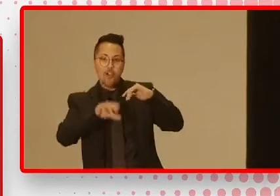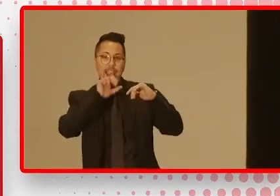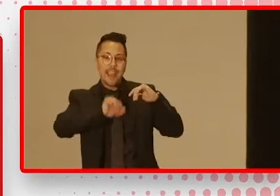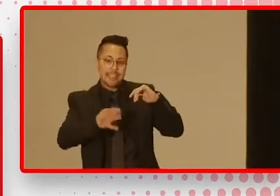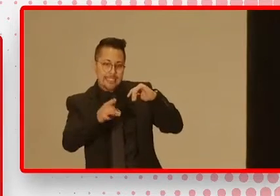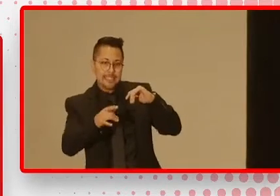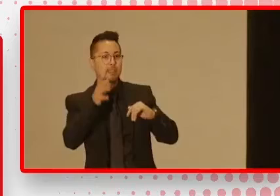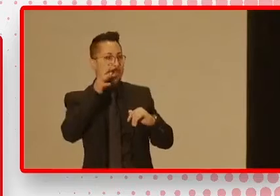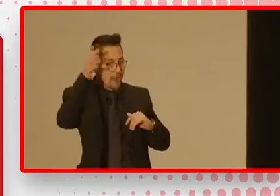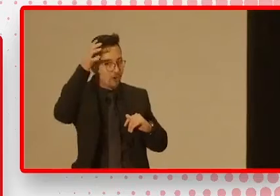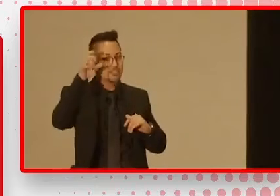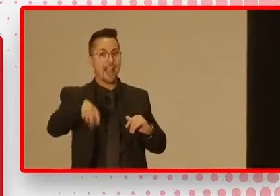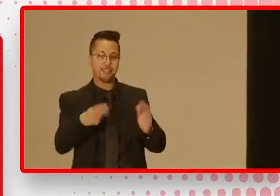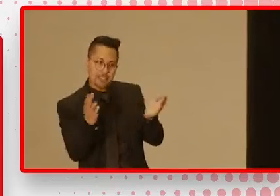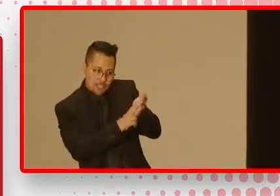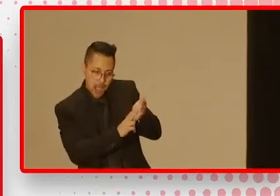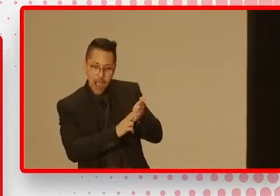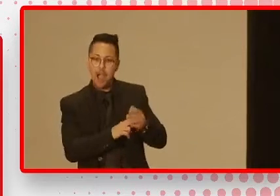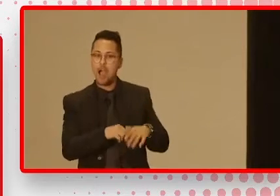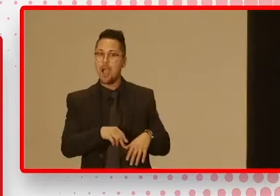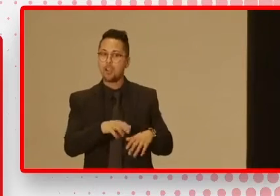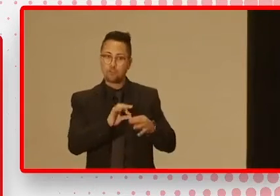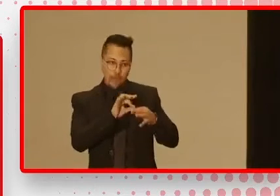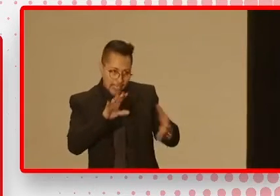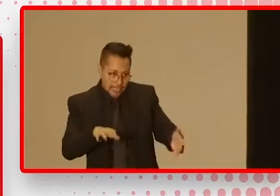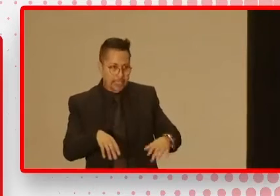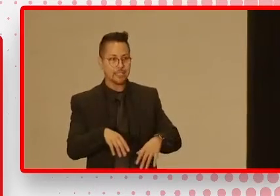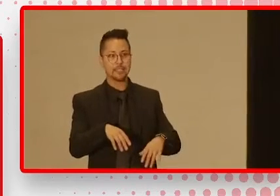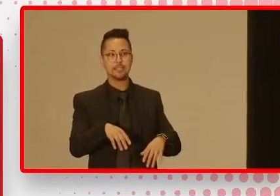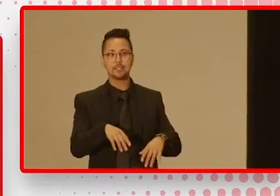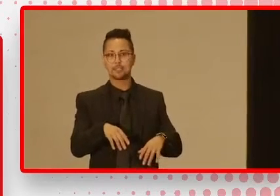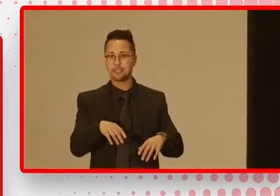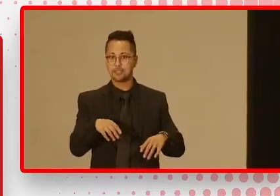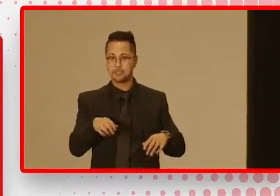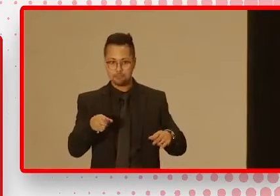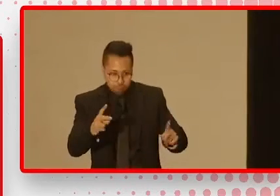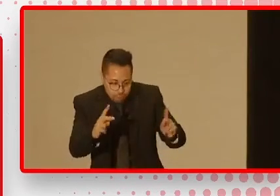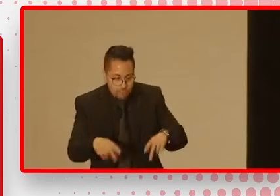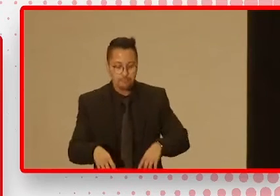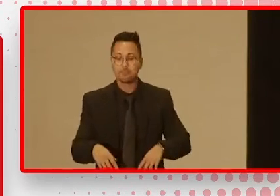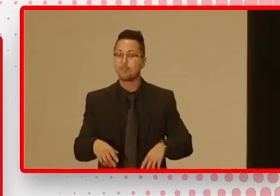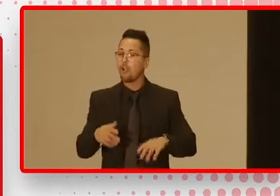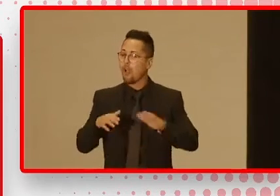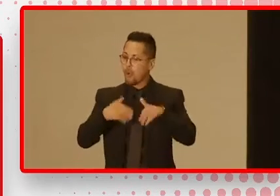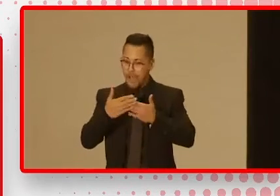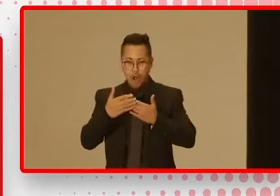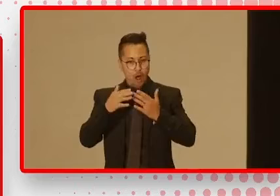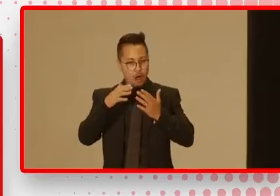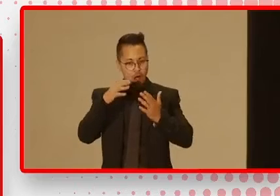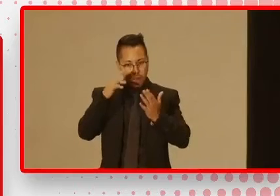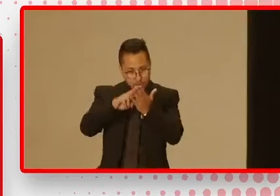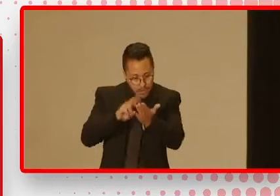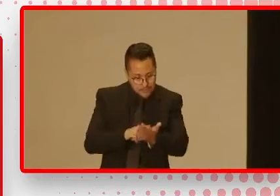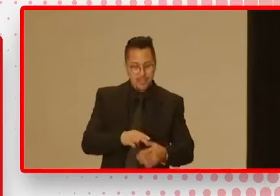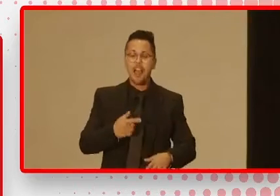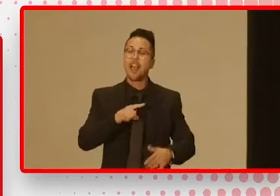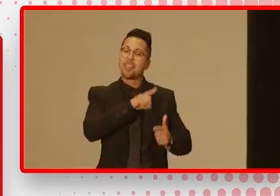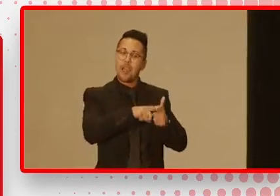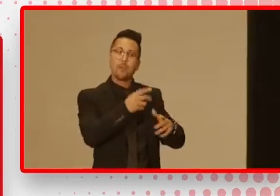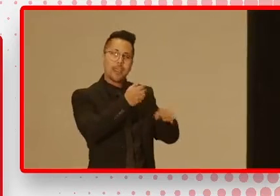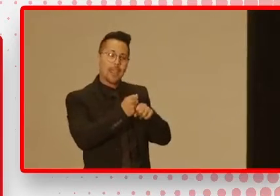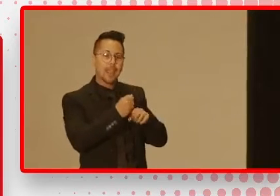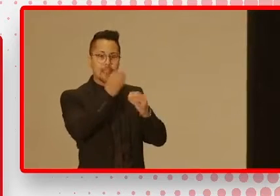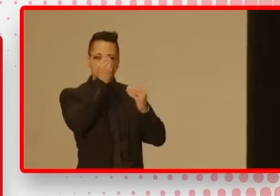release, sign the application. Once we have all the signatures, we request the information from the school. So we're going to request